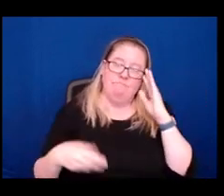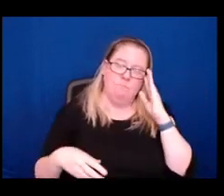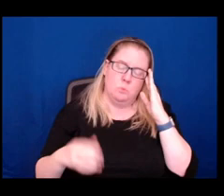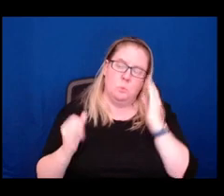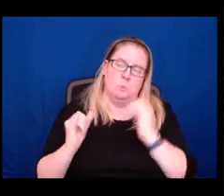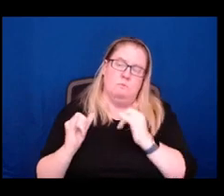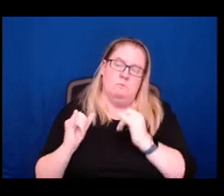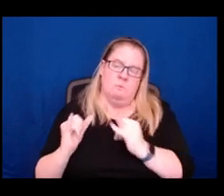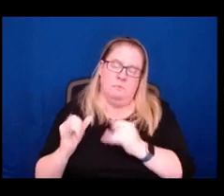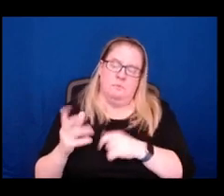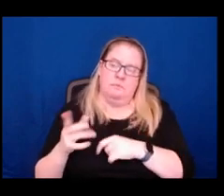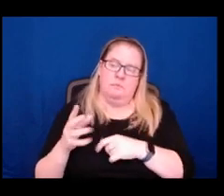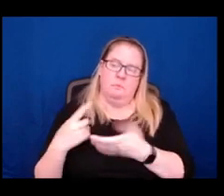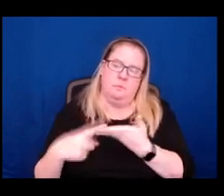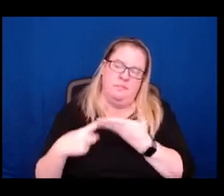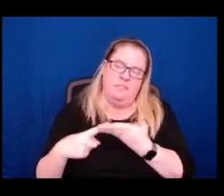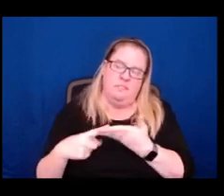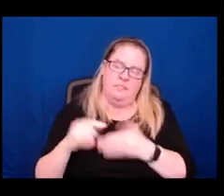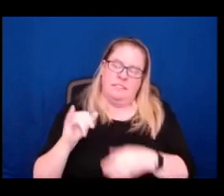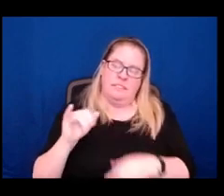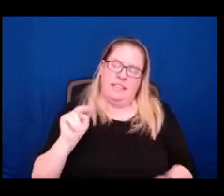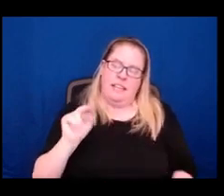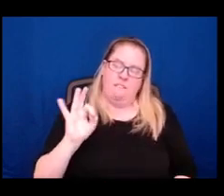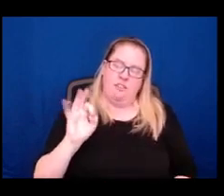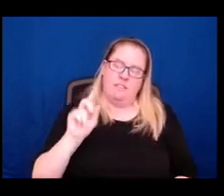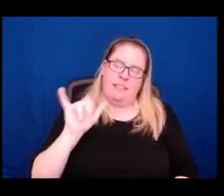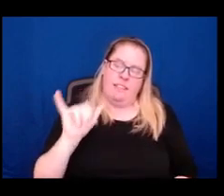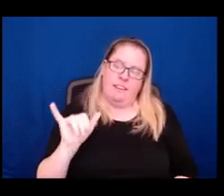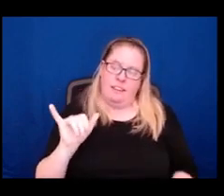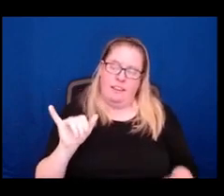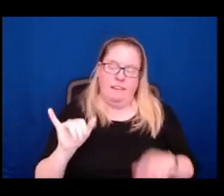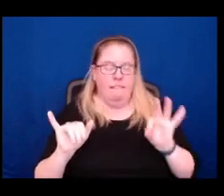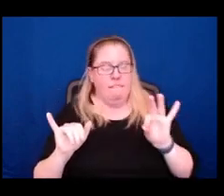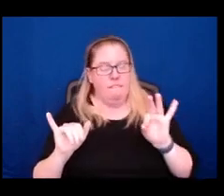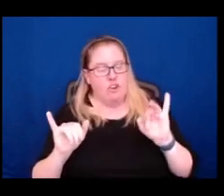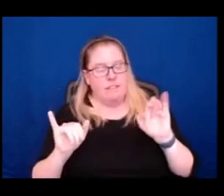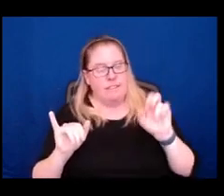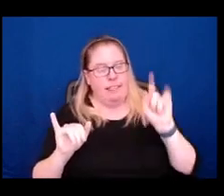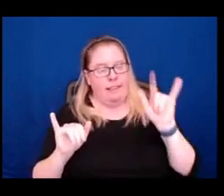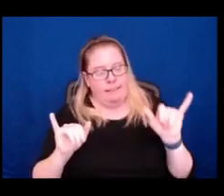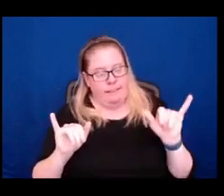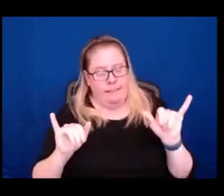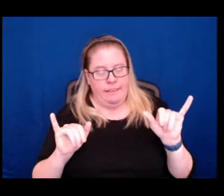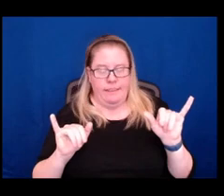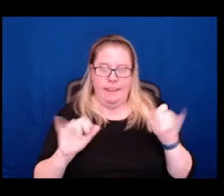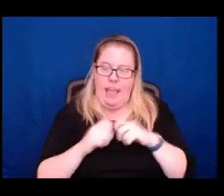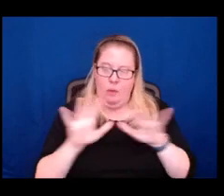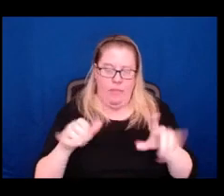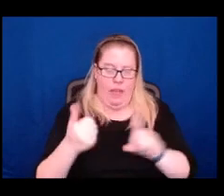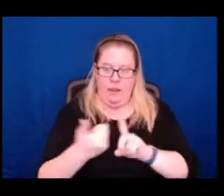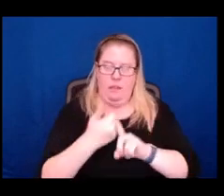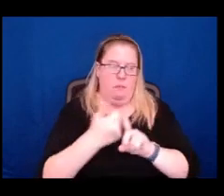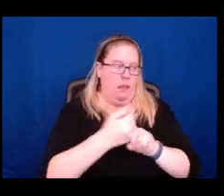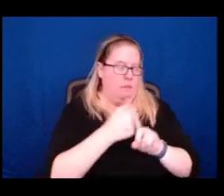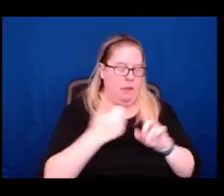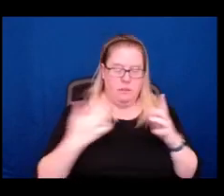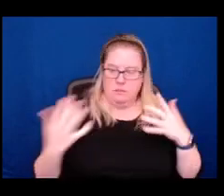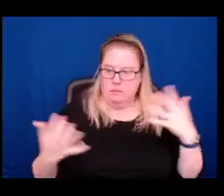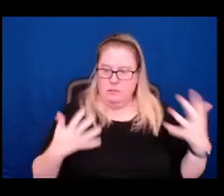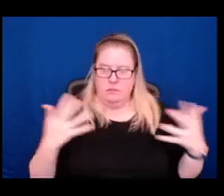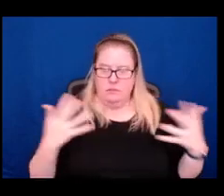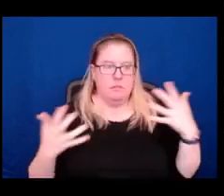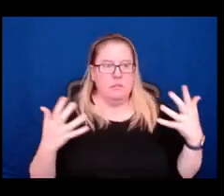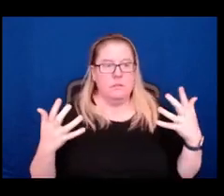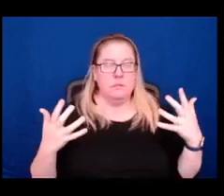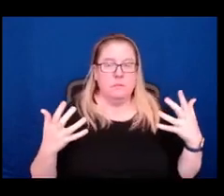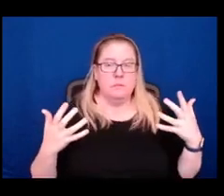And you and I have had discussions about the infertility and the fertility and how that affects you. You know, it's